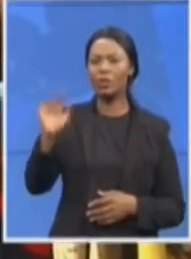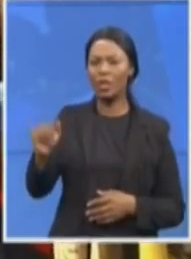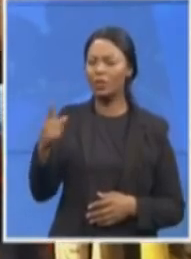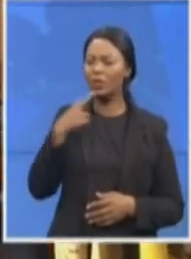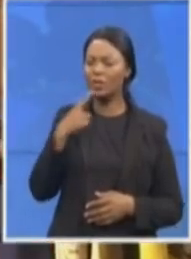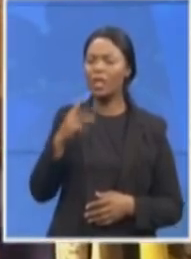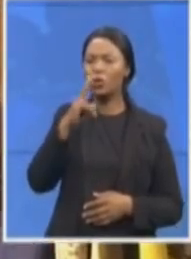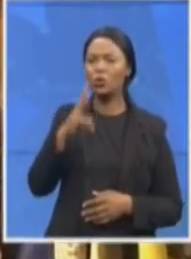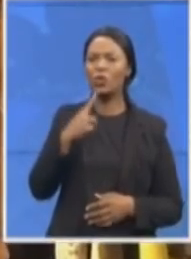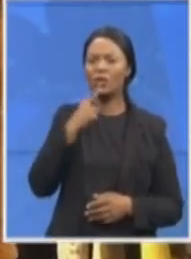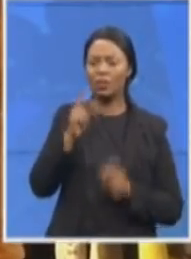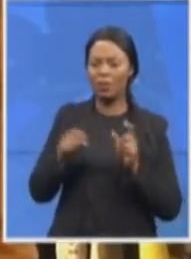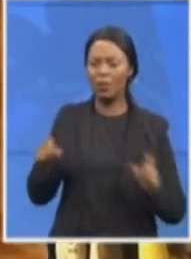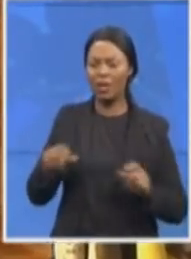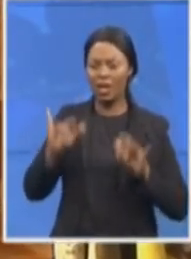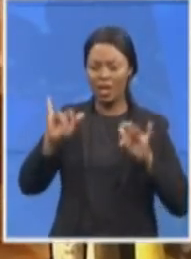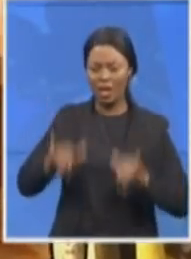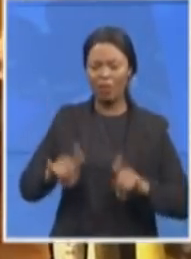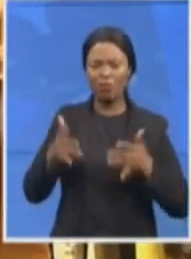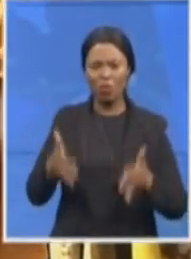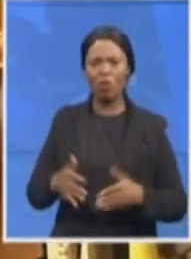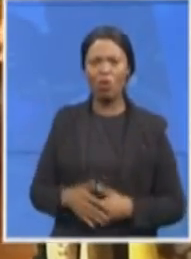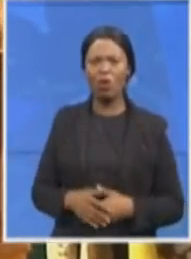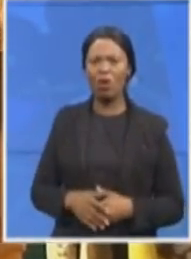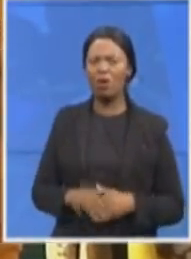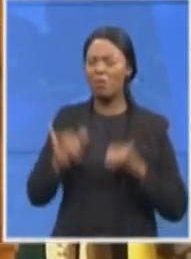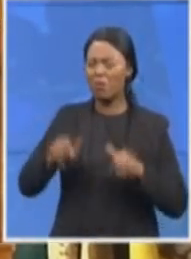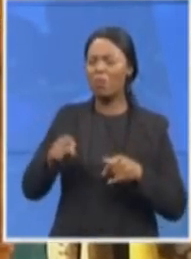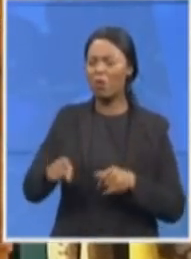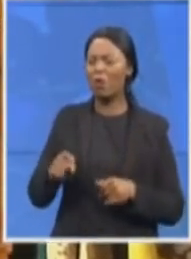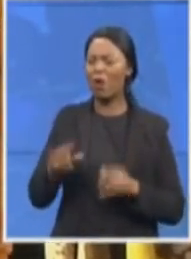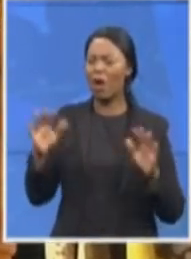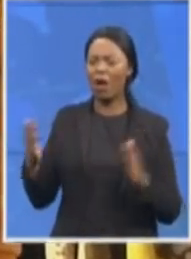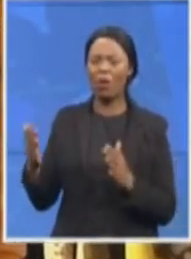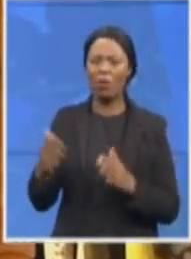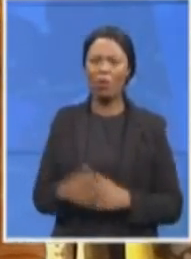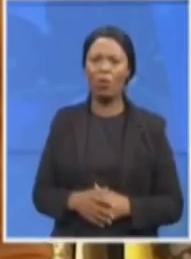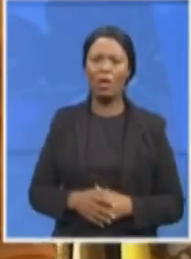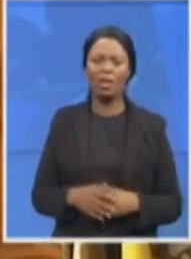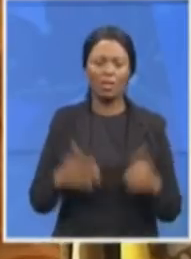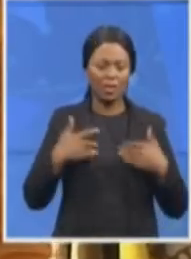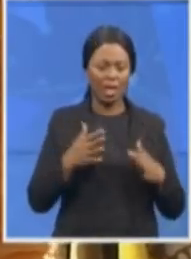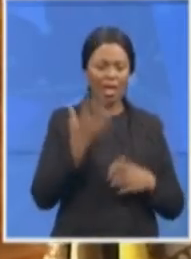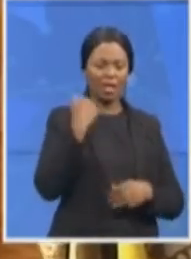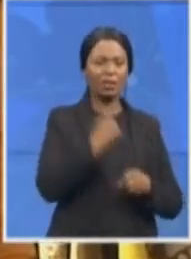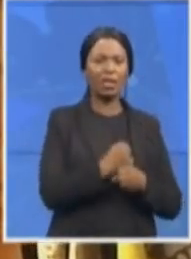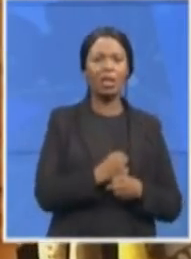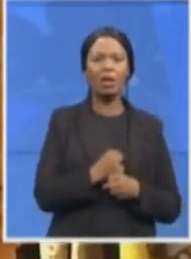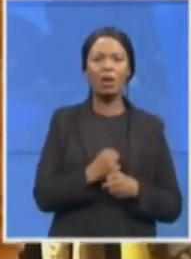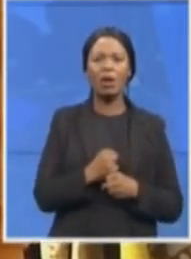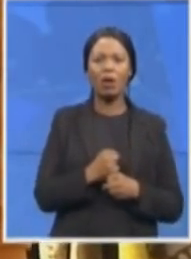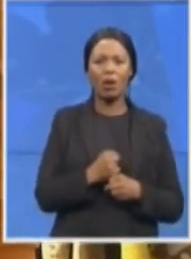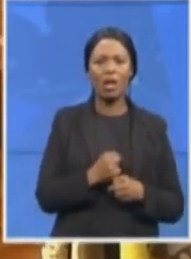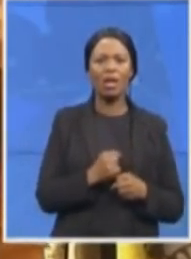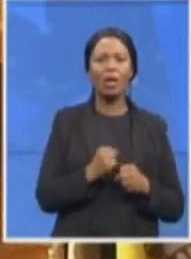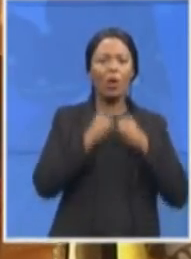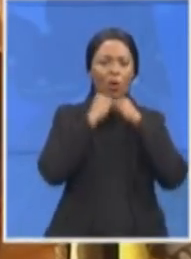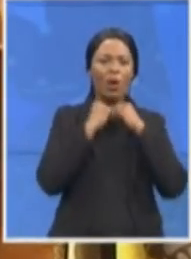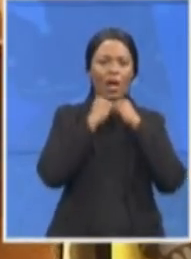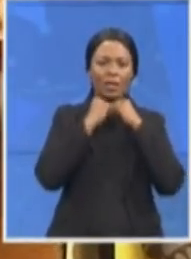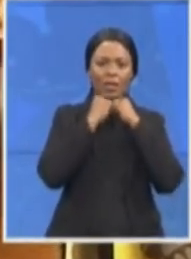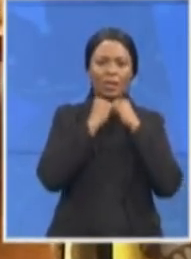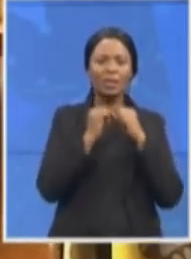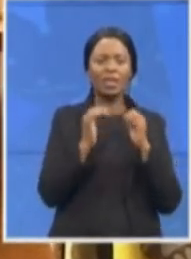living here? Yeah, we started last year. It was August on the 10th. On August on the 10th when we started to sitting here.